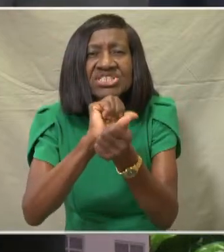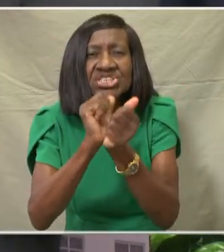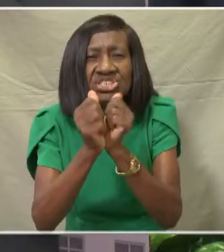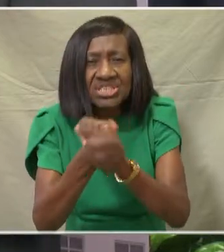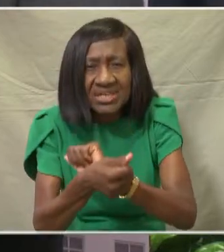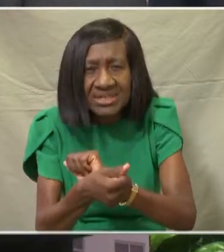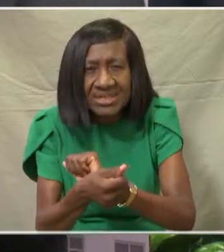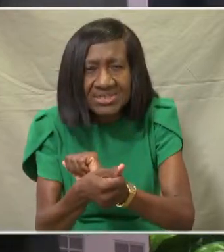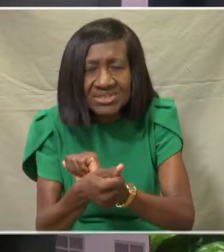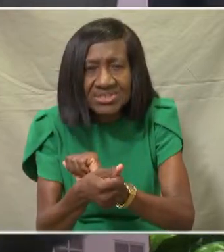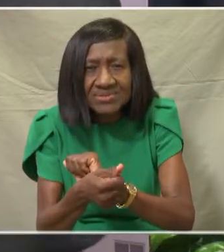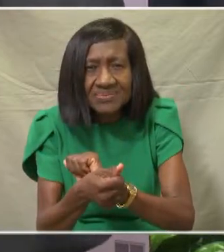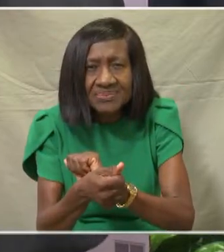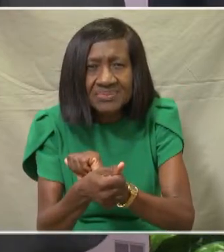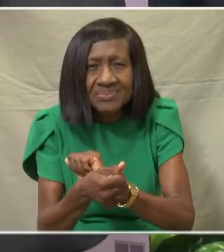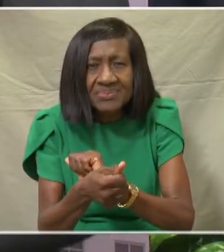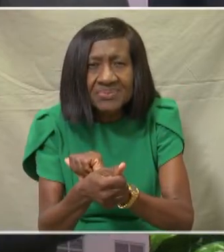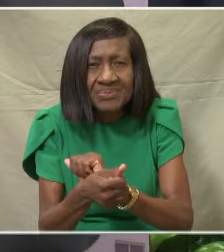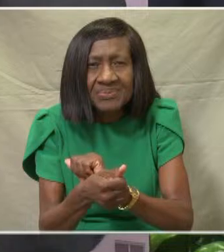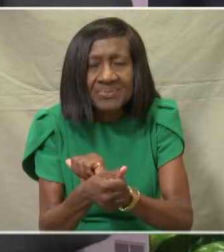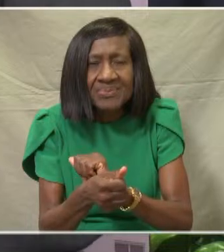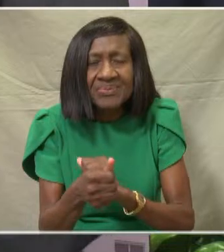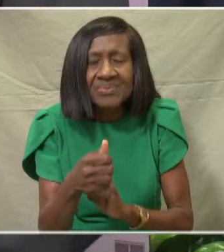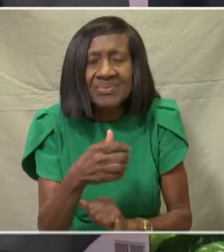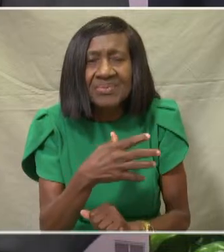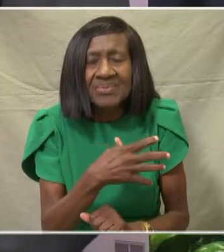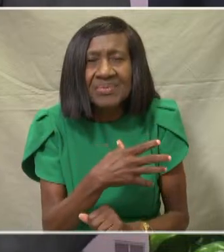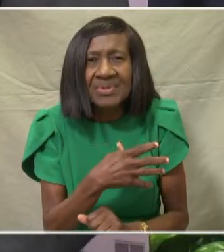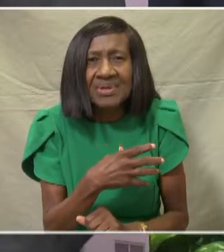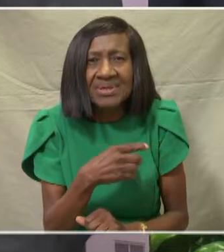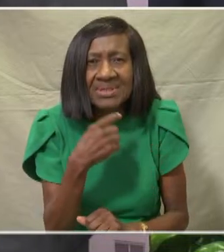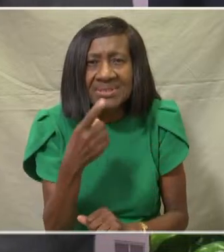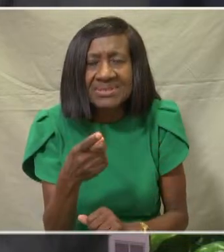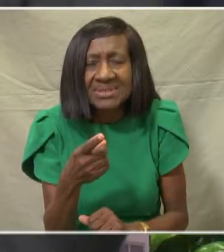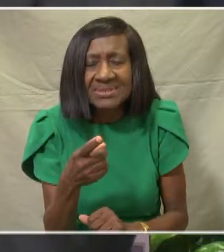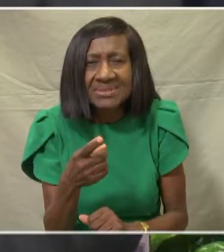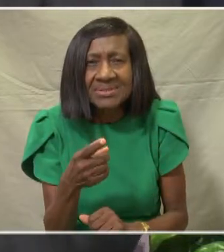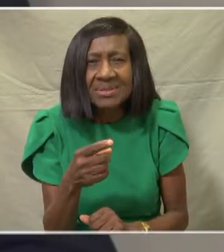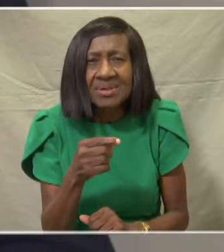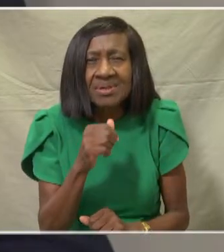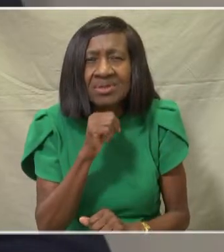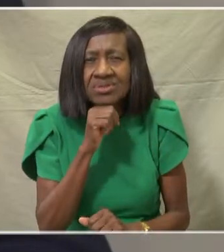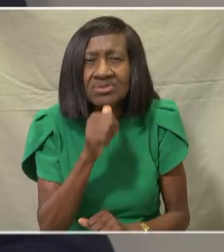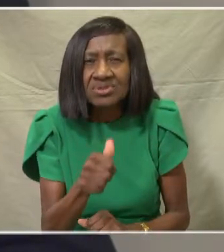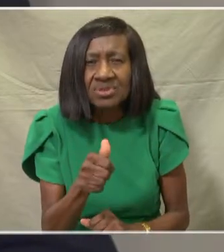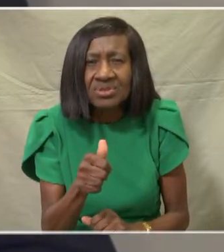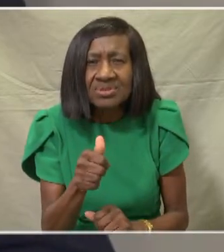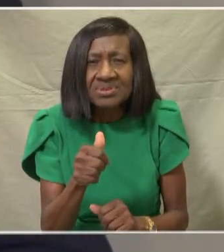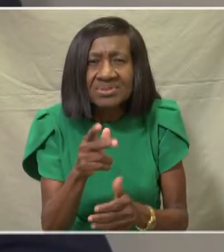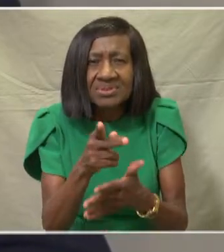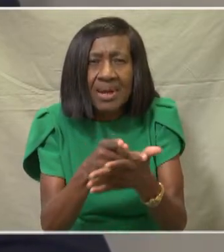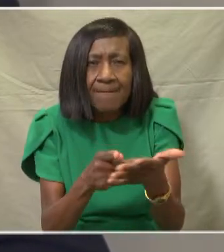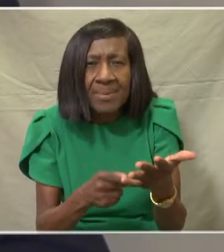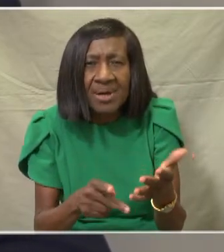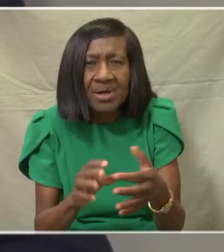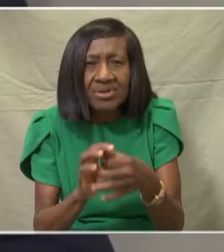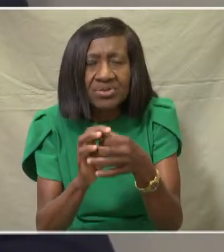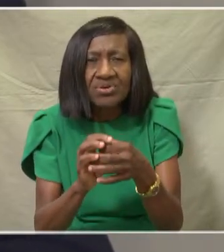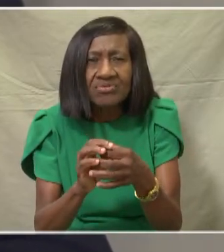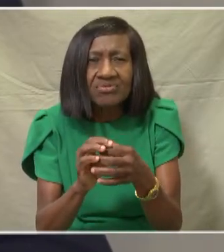will be mandated by the British government, as in we're overseas territory. No, we're not a part of the British government at all. The